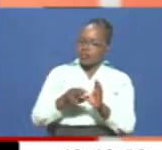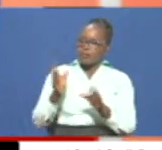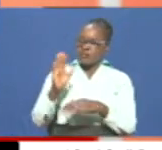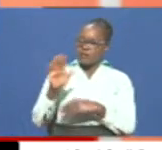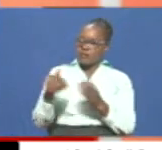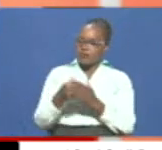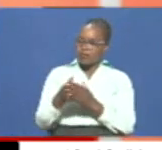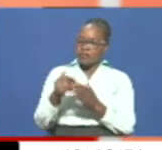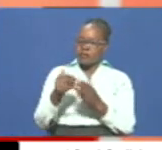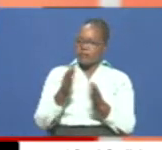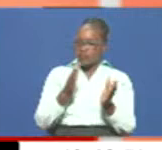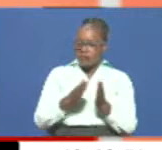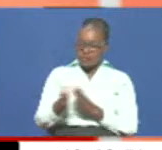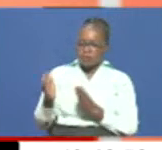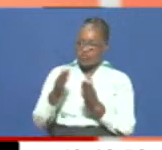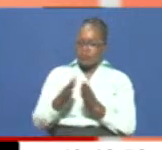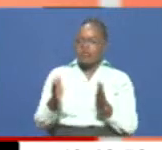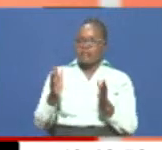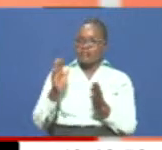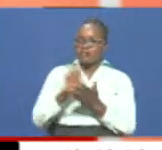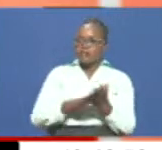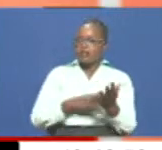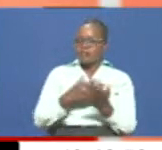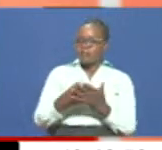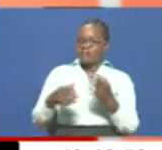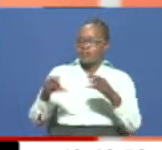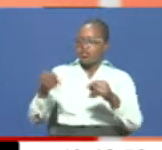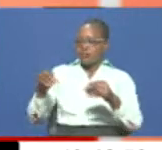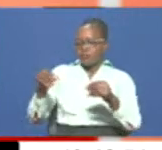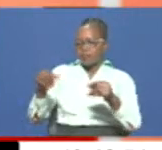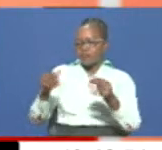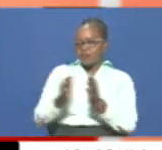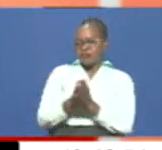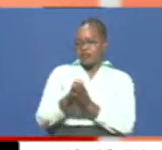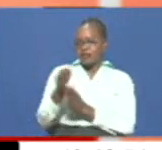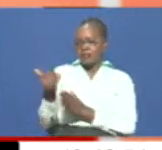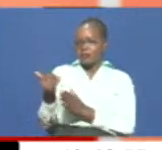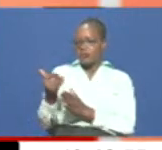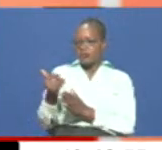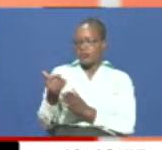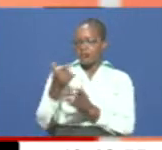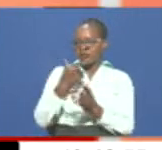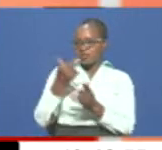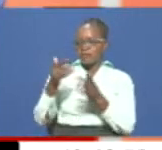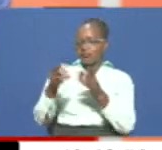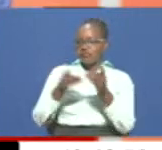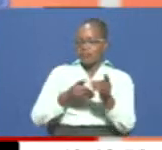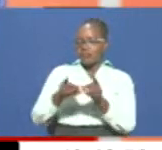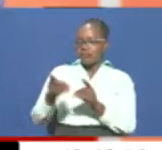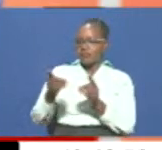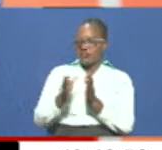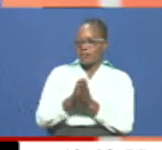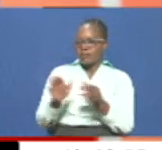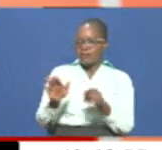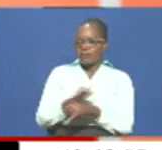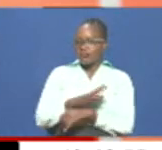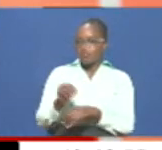especially netball, has already started going for the qualification. Others are getting direct acceptance. In fact, most of them are getting